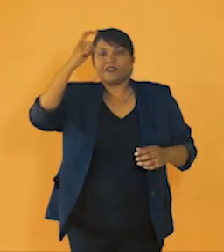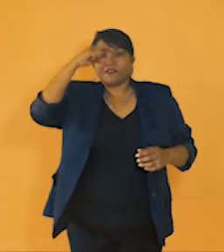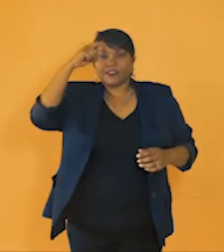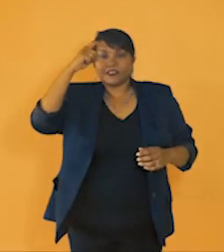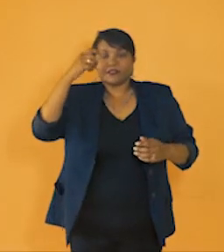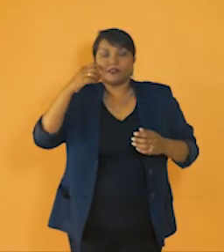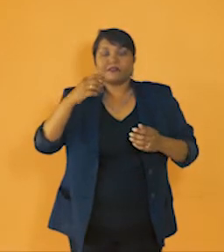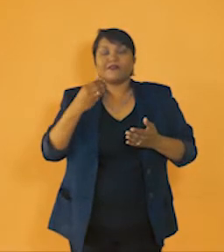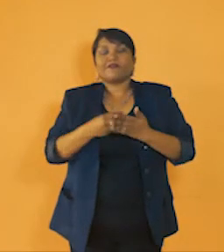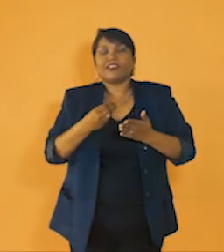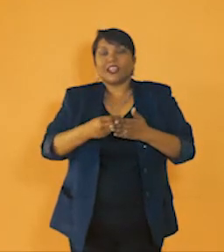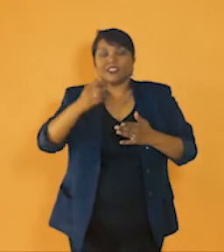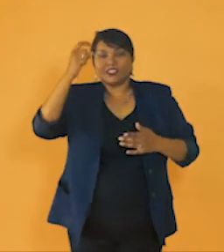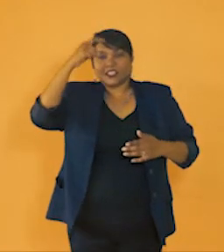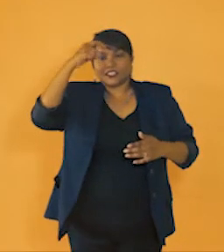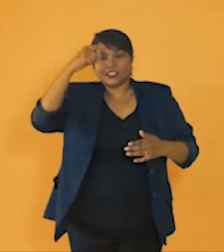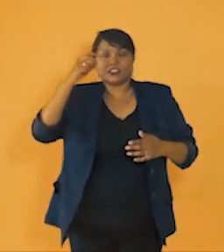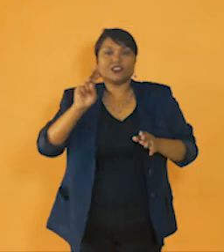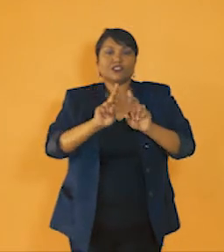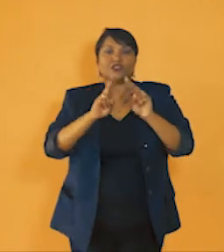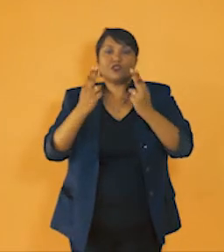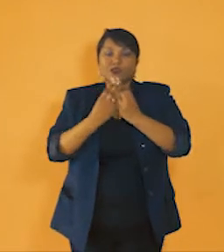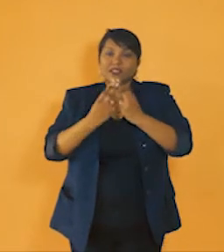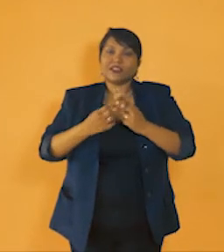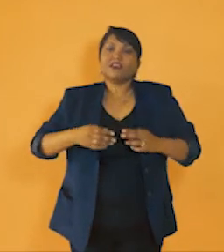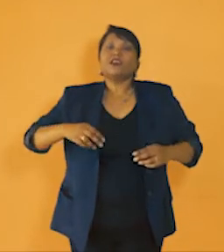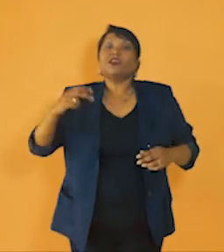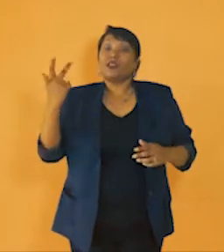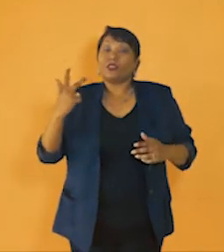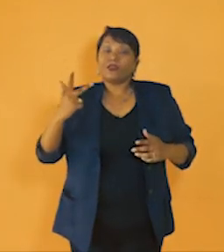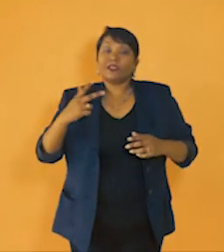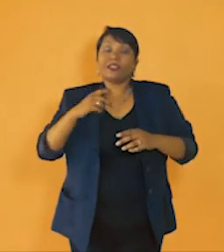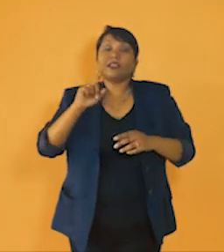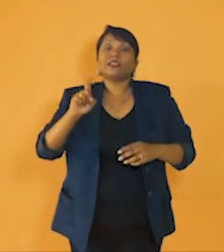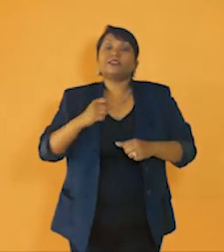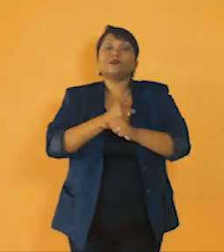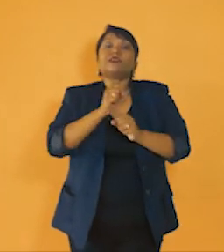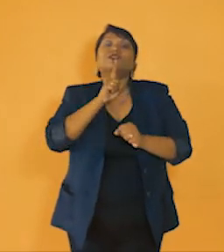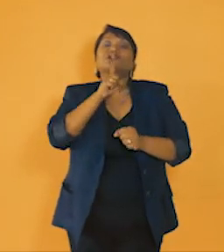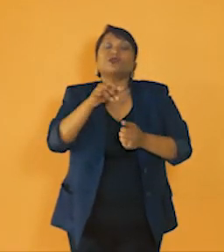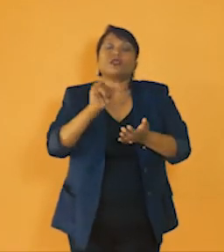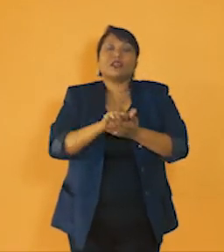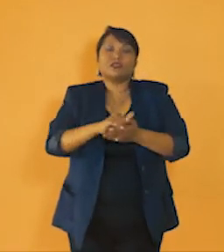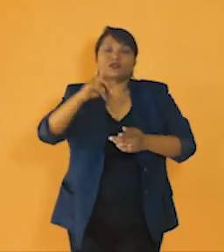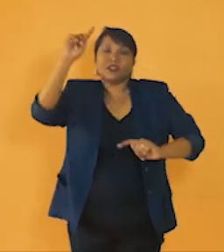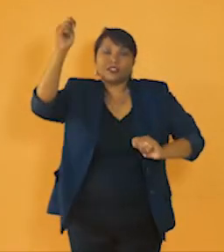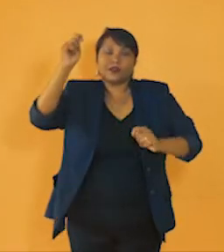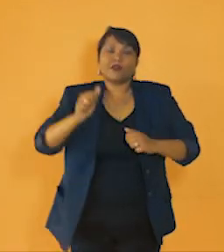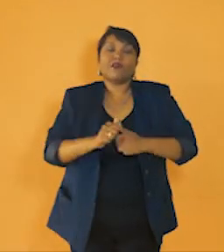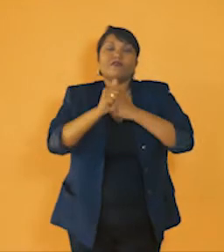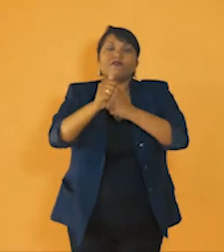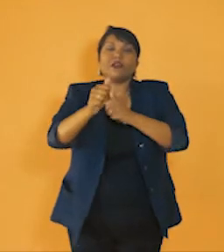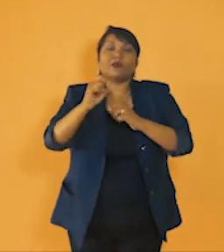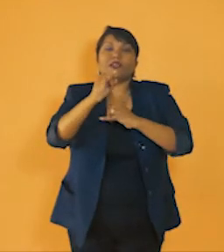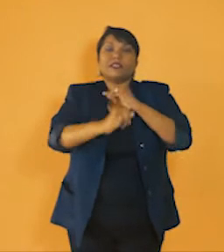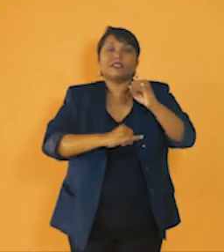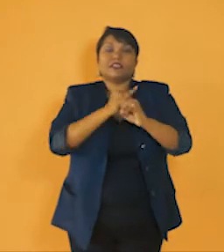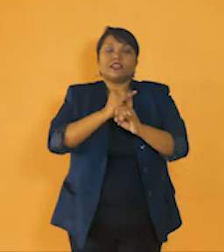responsibility for ensuring this country's compliance with anti-money laundering and combating the financing of